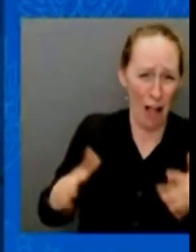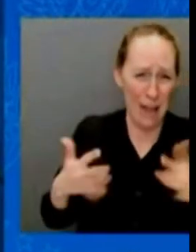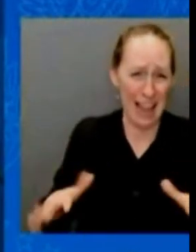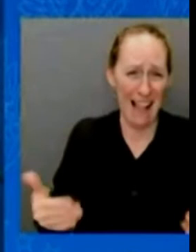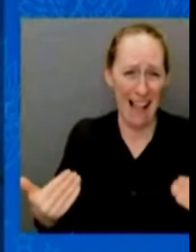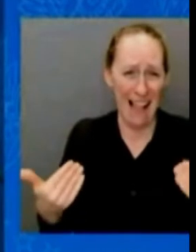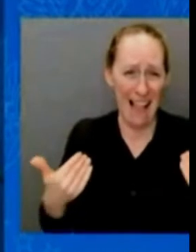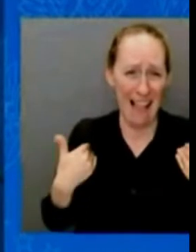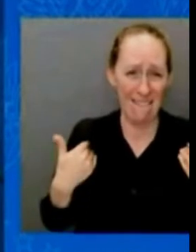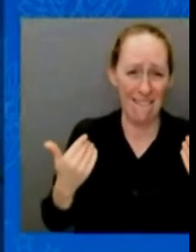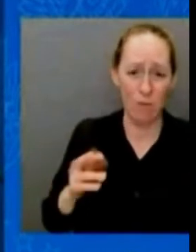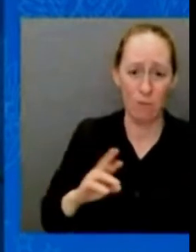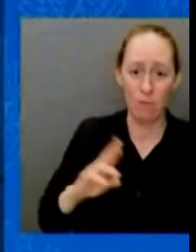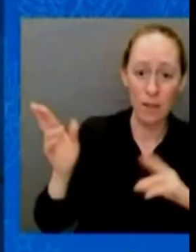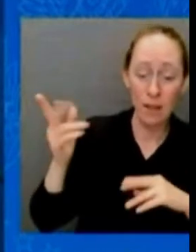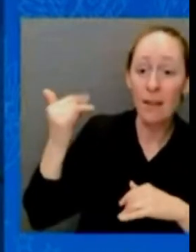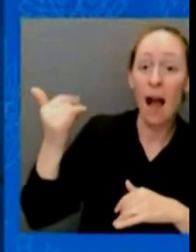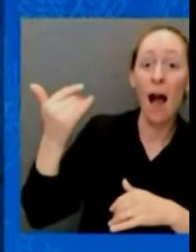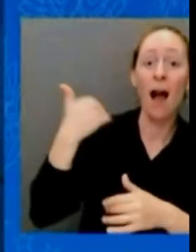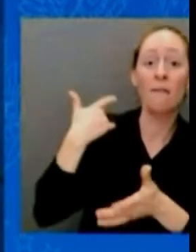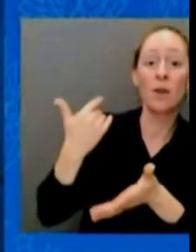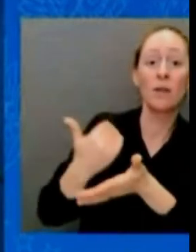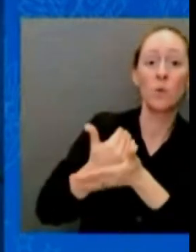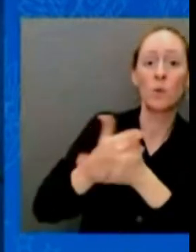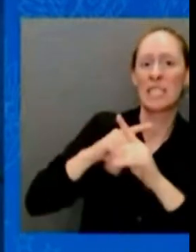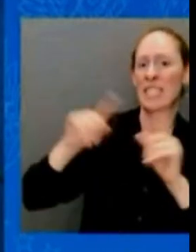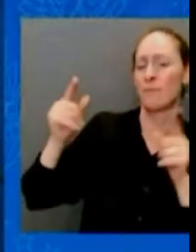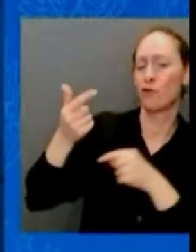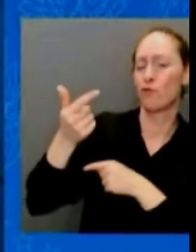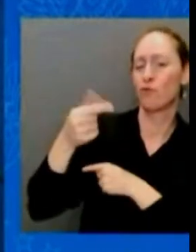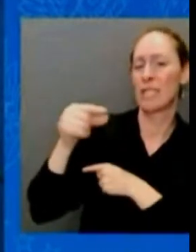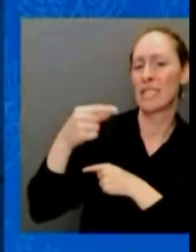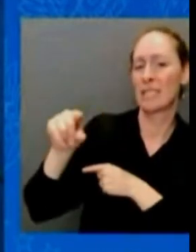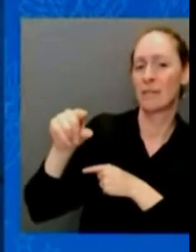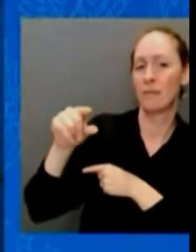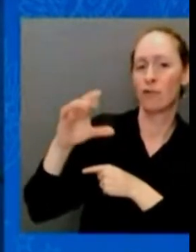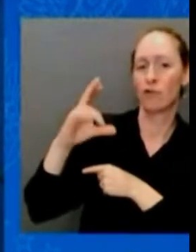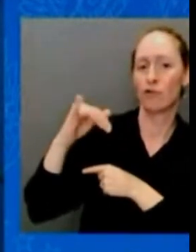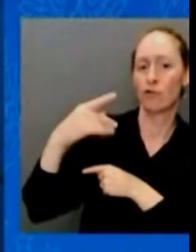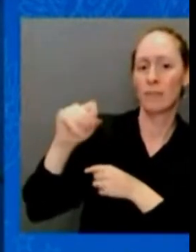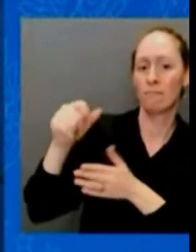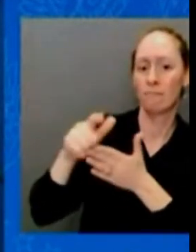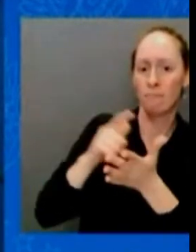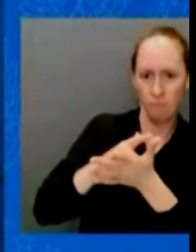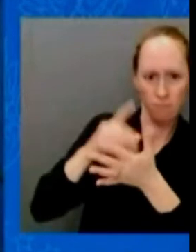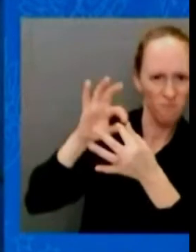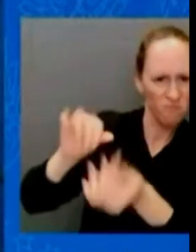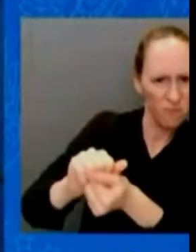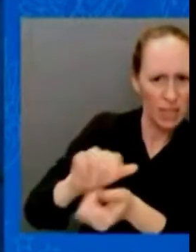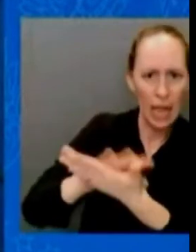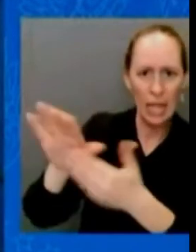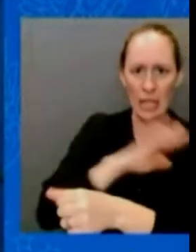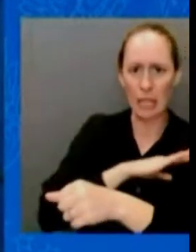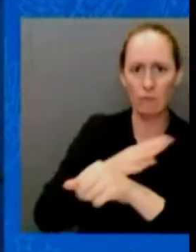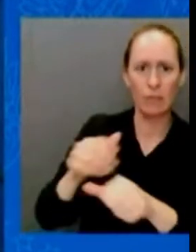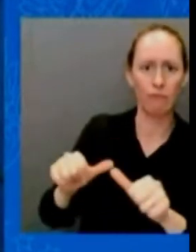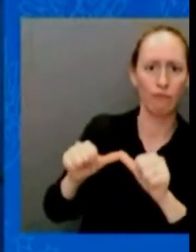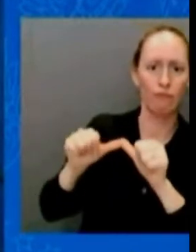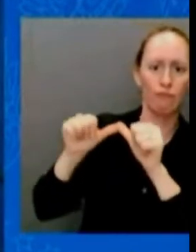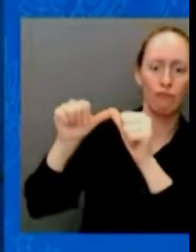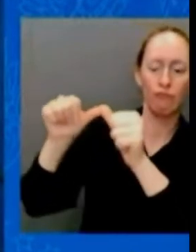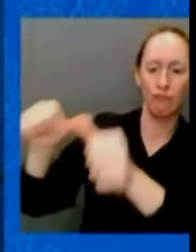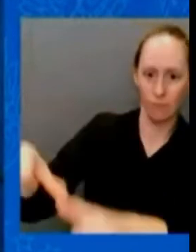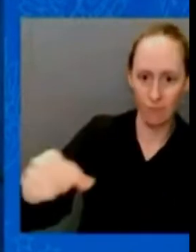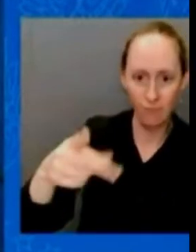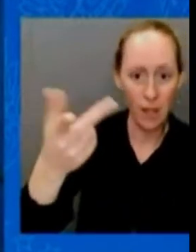on sustainability, you're going to be a model for every other business in the world when you're done. And we're focused on